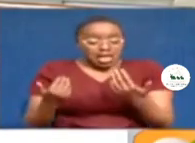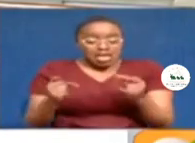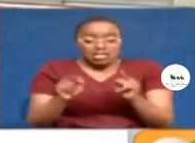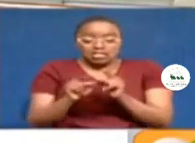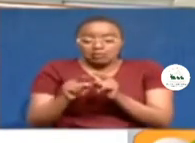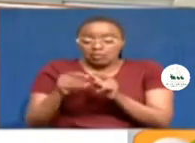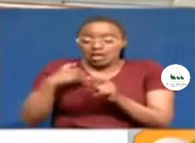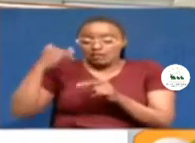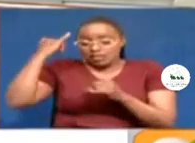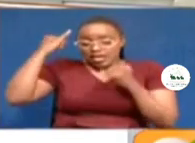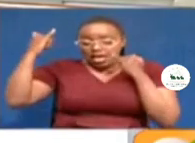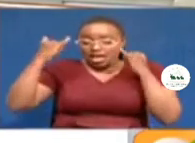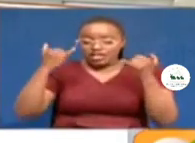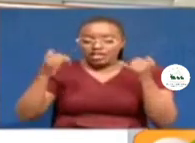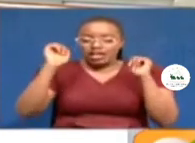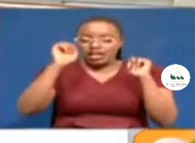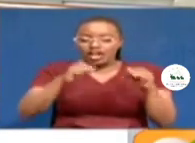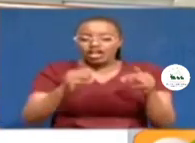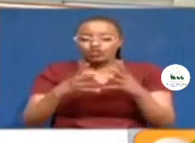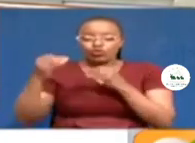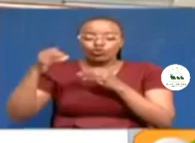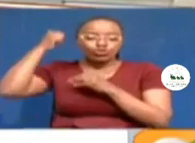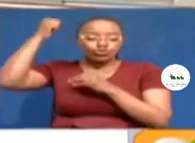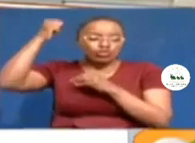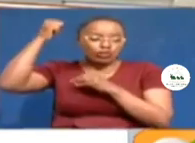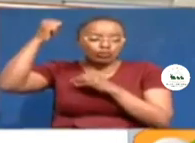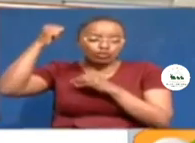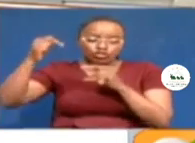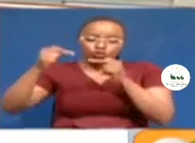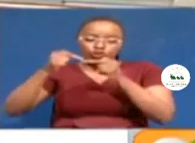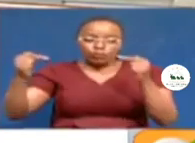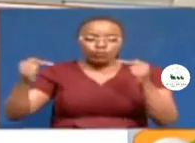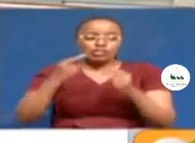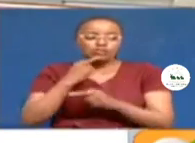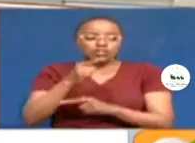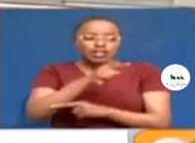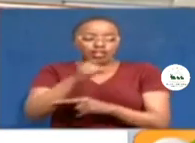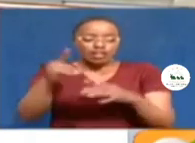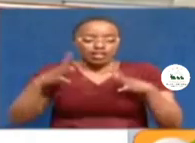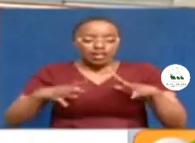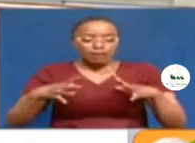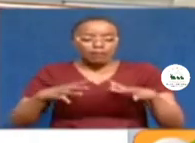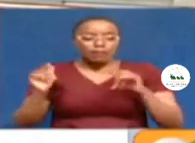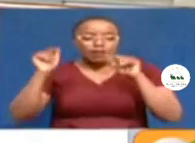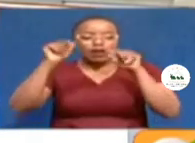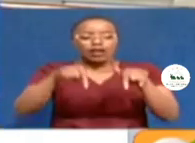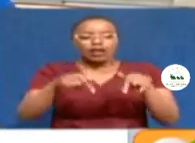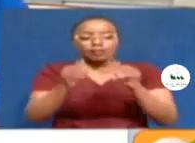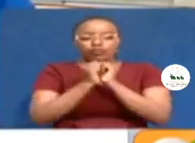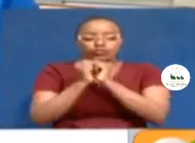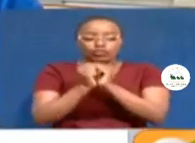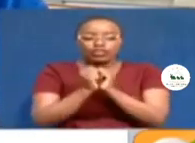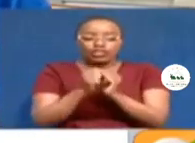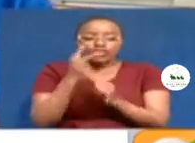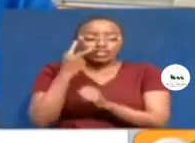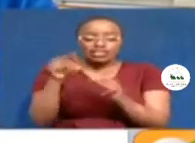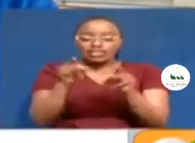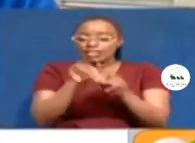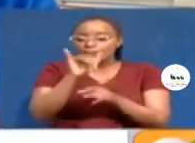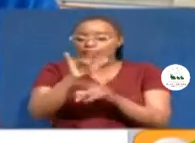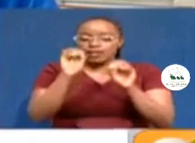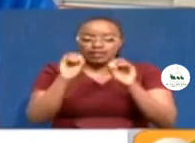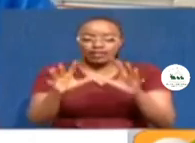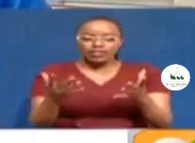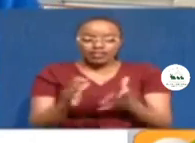proclivity. He goes to the political opposition to tell them to come together. I've never seen anything like